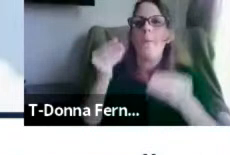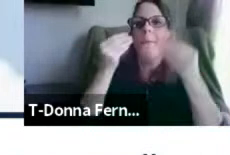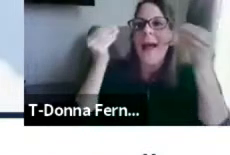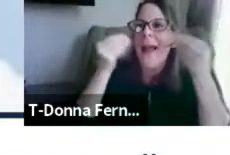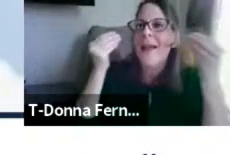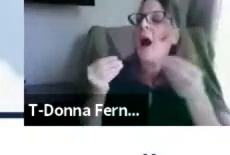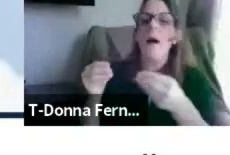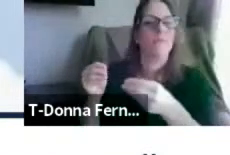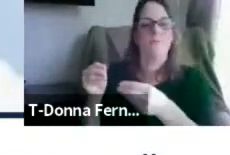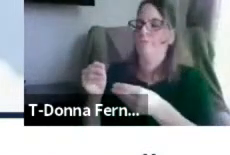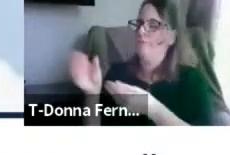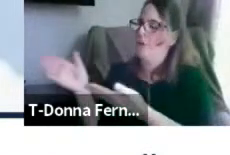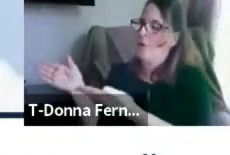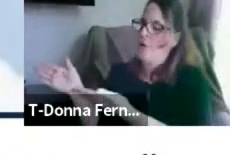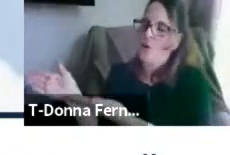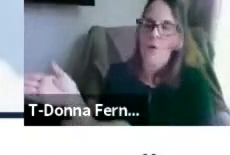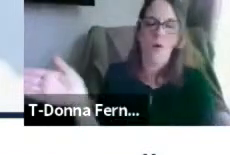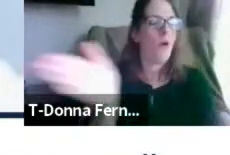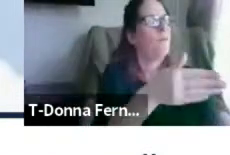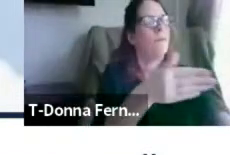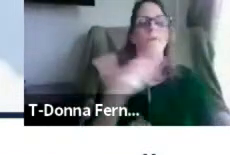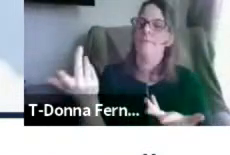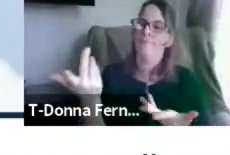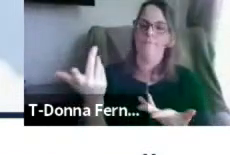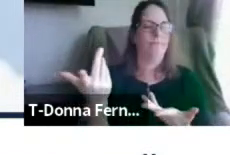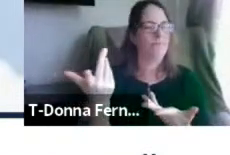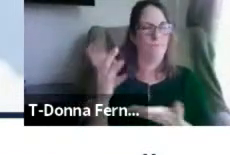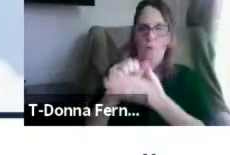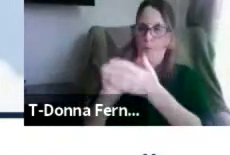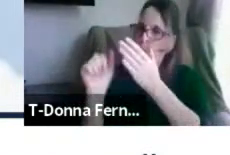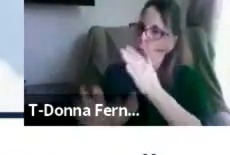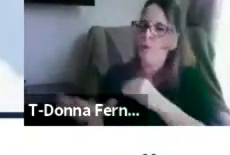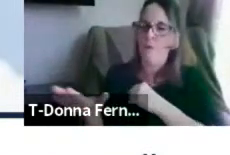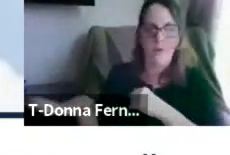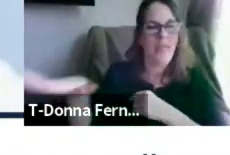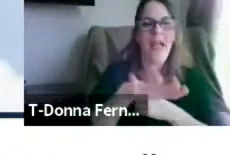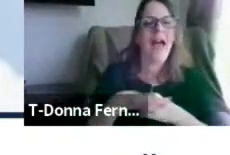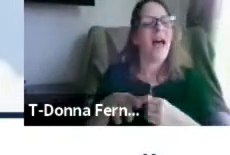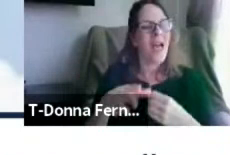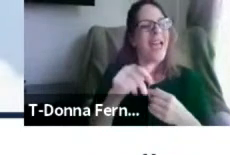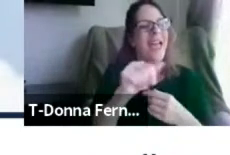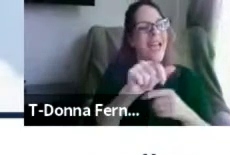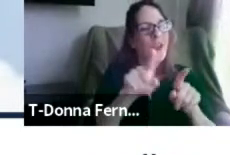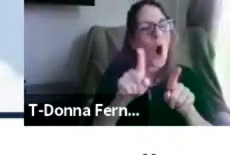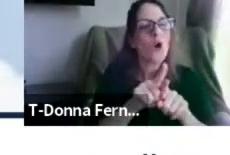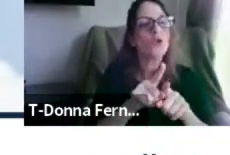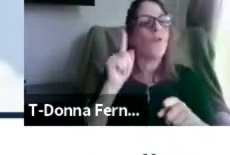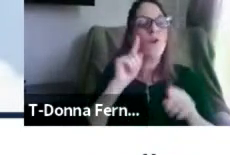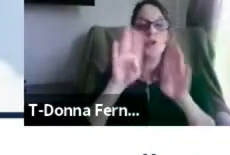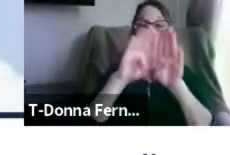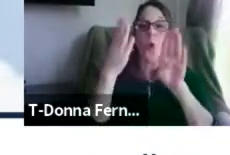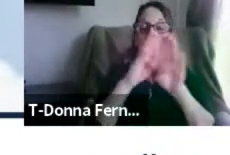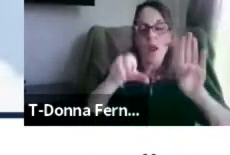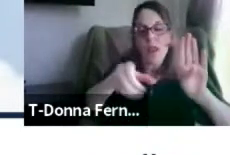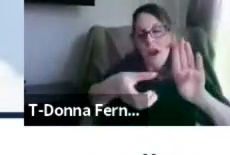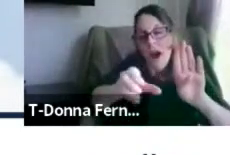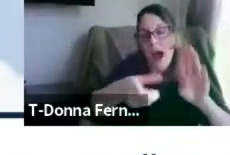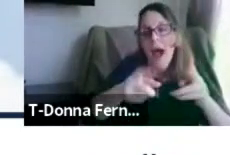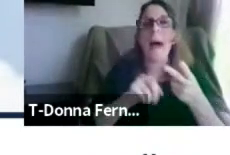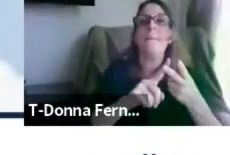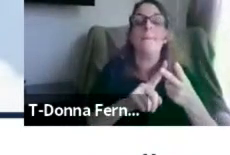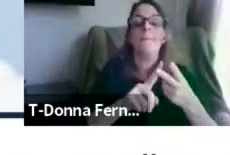store. Again, sanitize high touch areas, your doorknobs, restroom